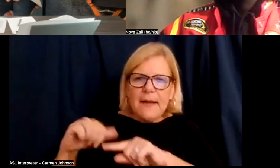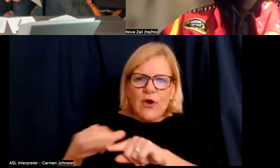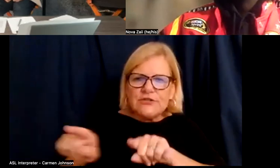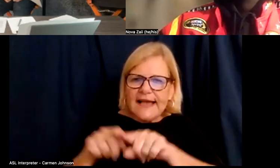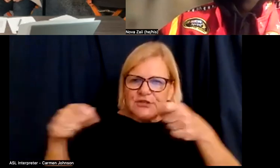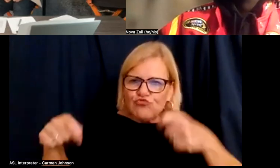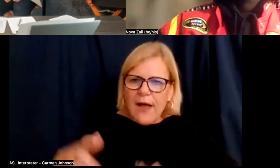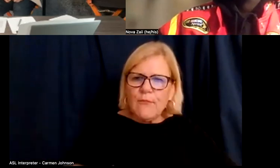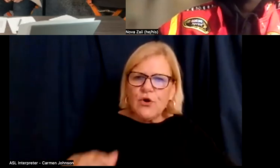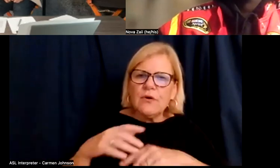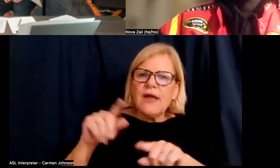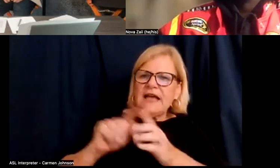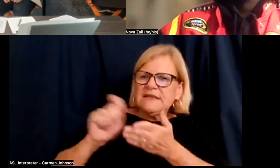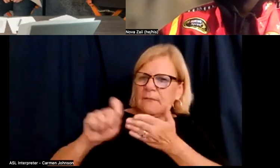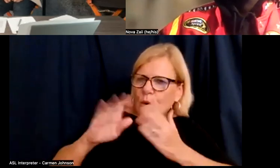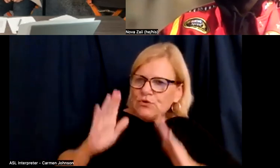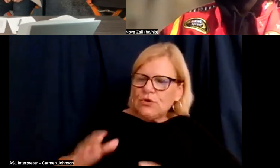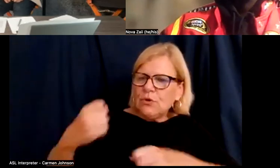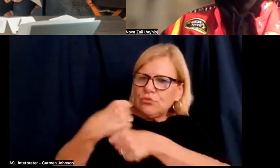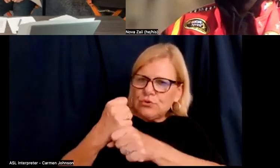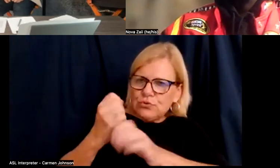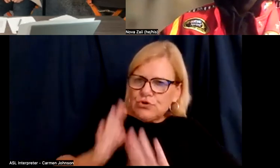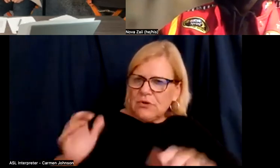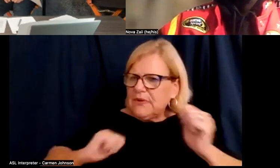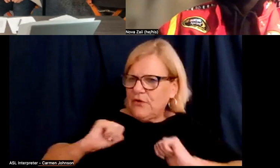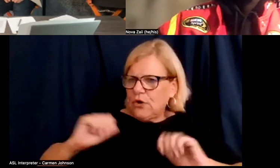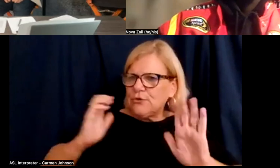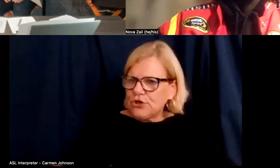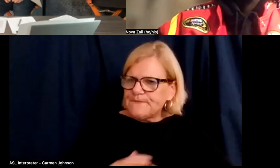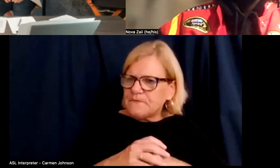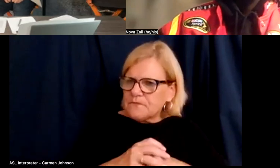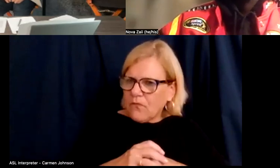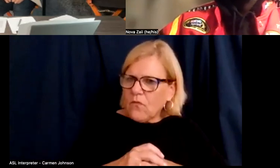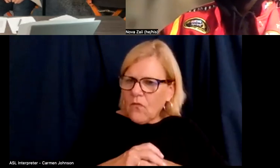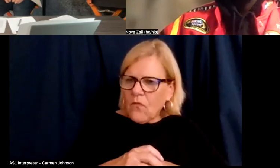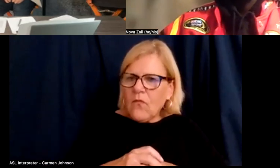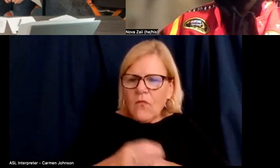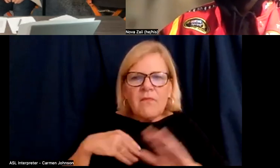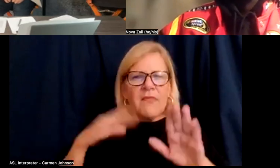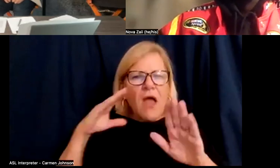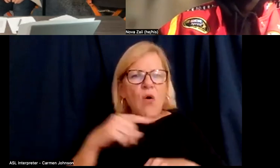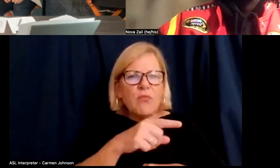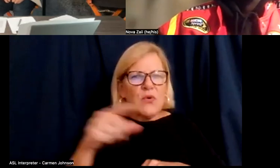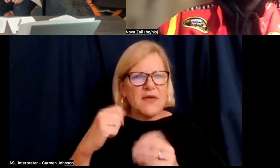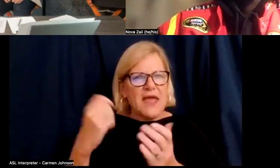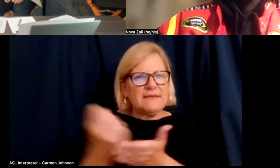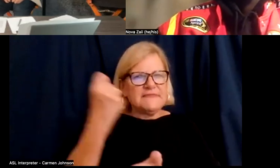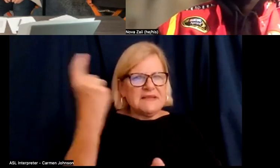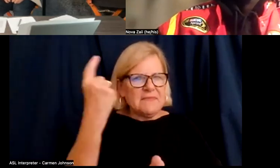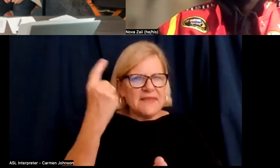drummer, as a composer, producer, and a performer. So yeah, I hope you all can glean